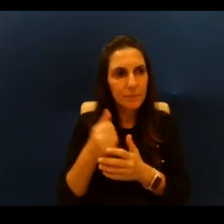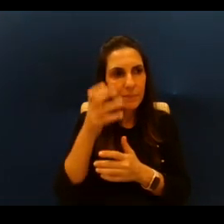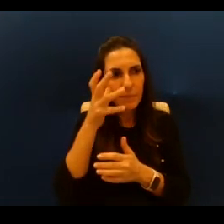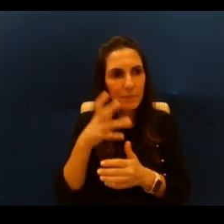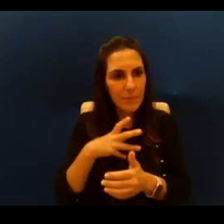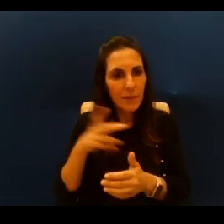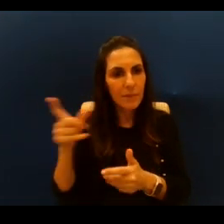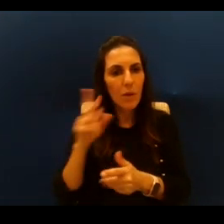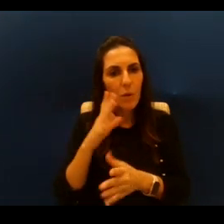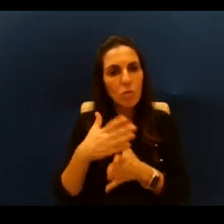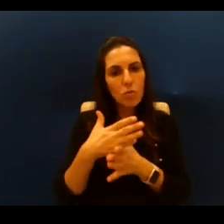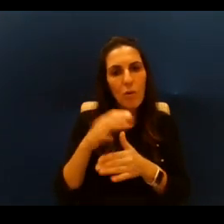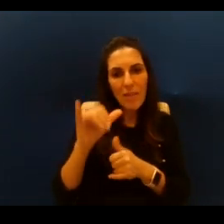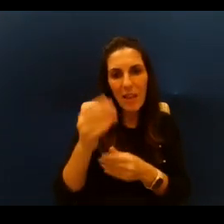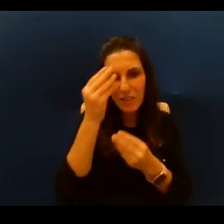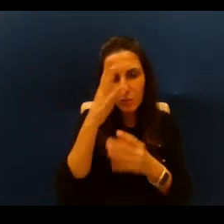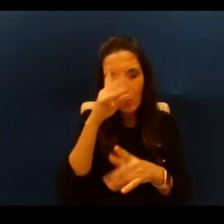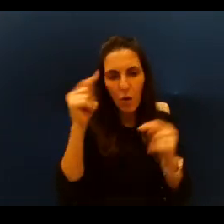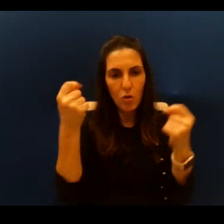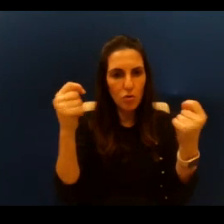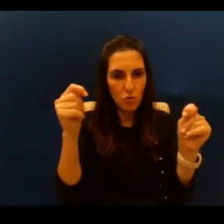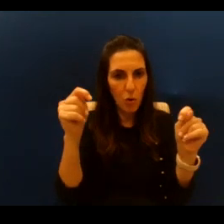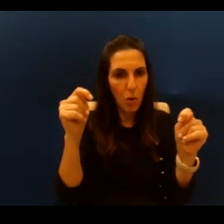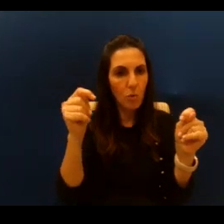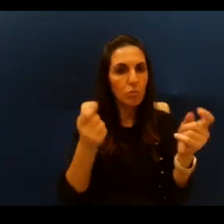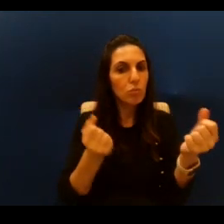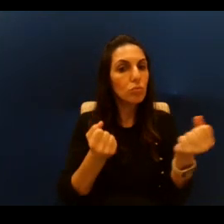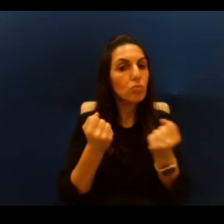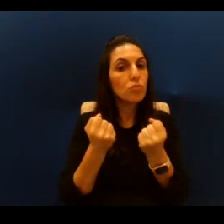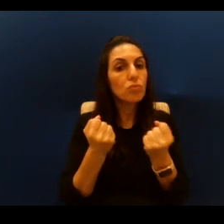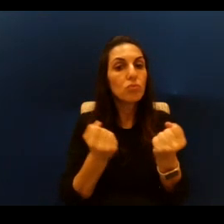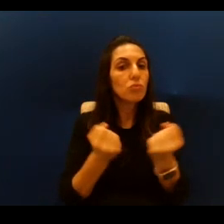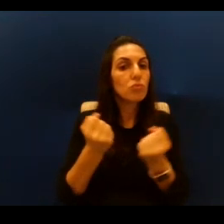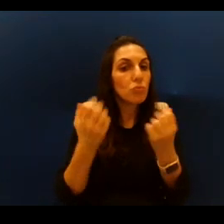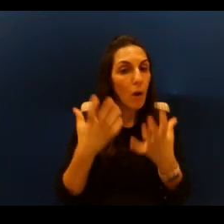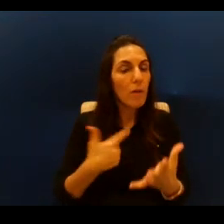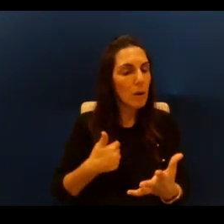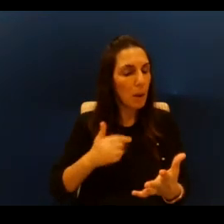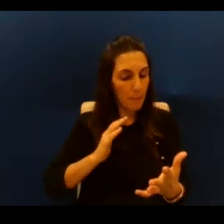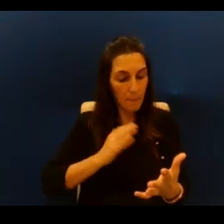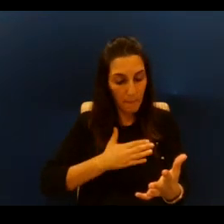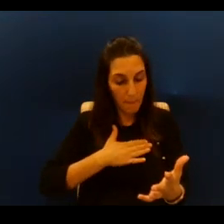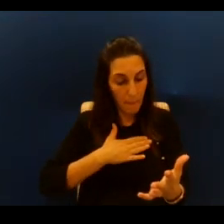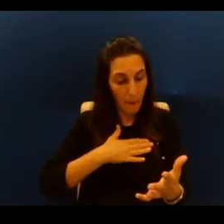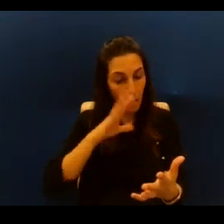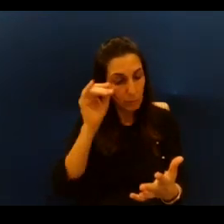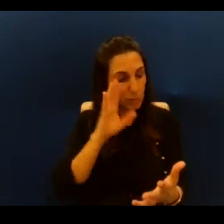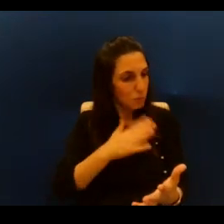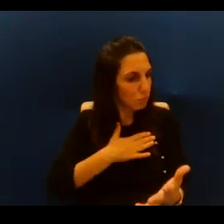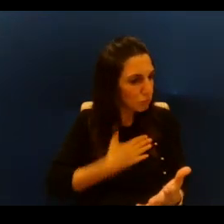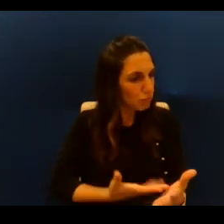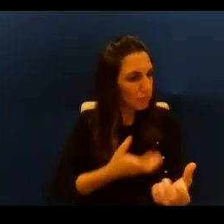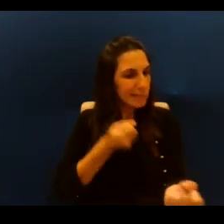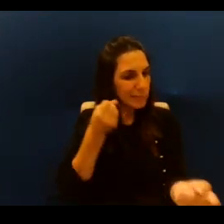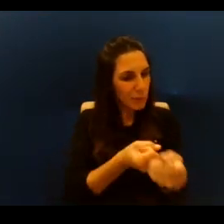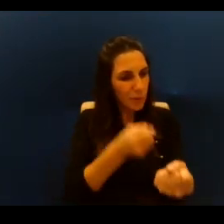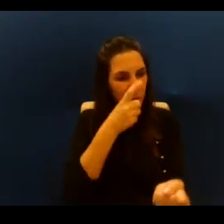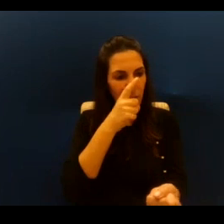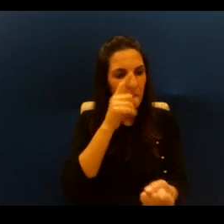his information for the toy drive, my company would be very happy to help sponsor some of the toys there for the kids.